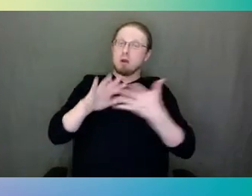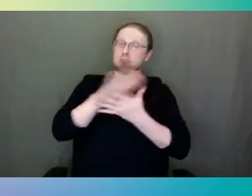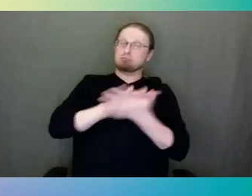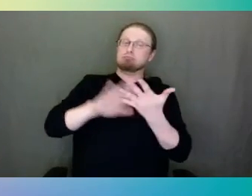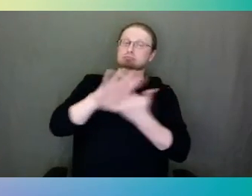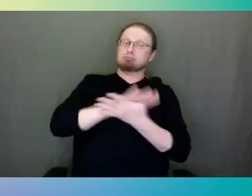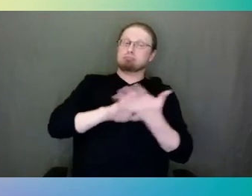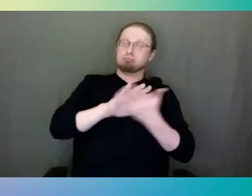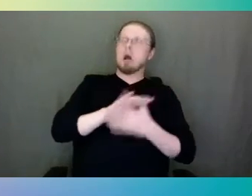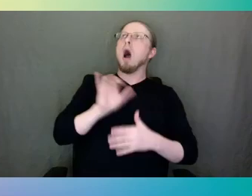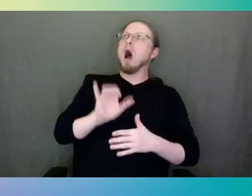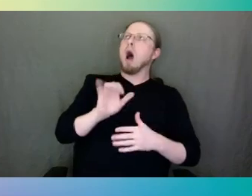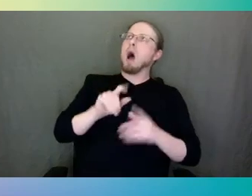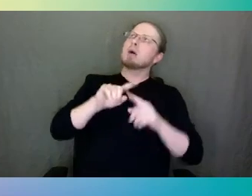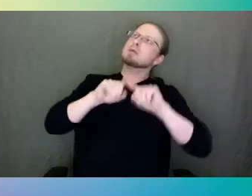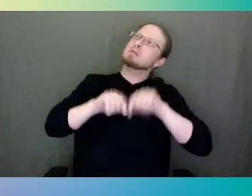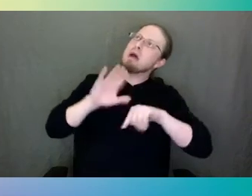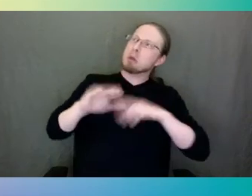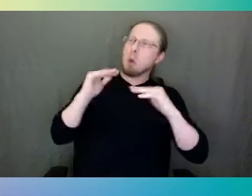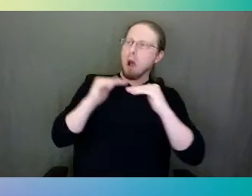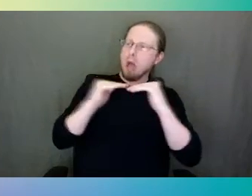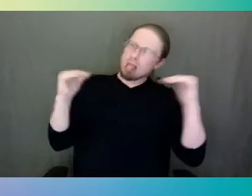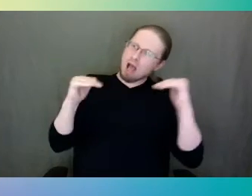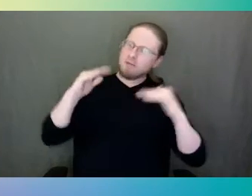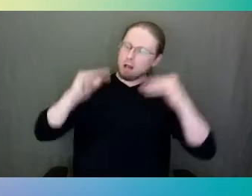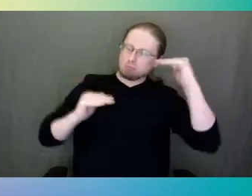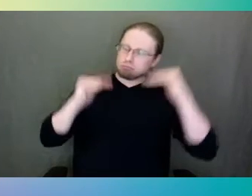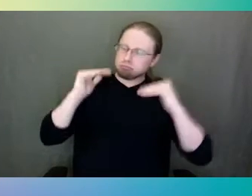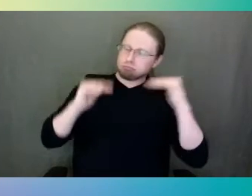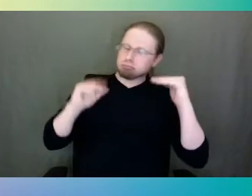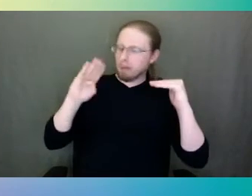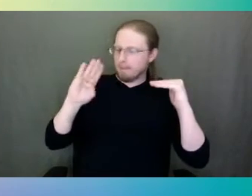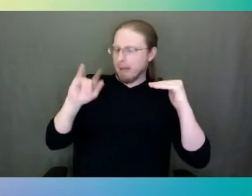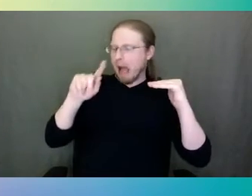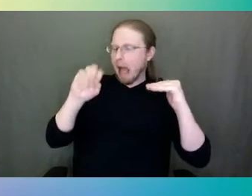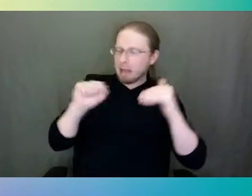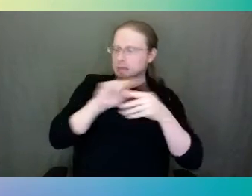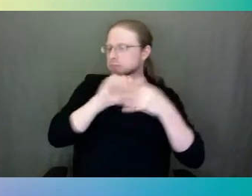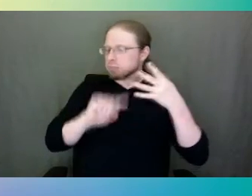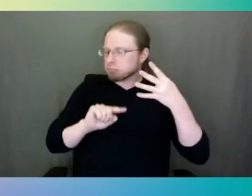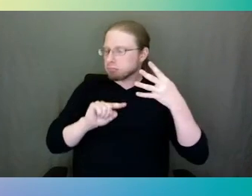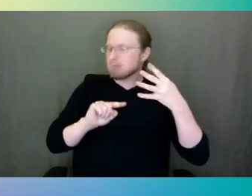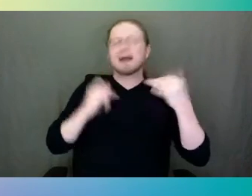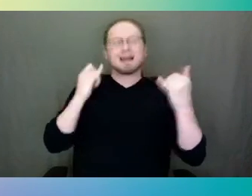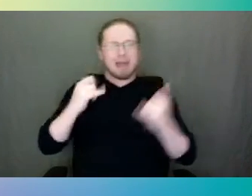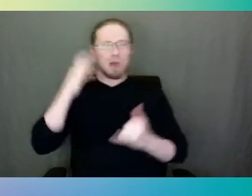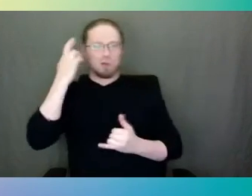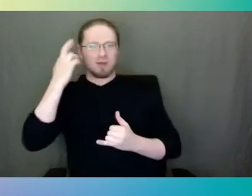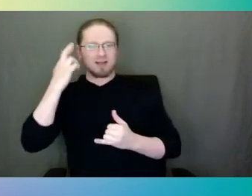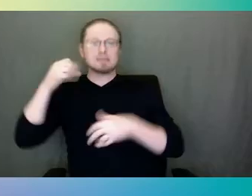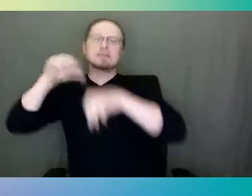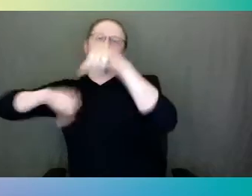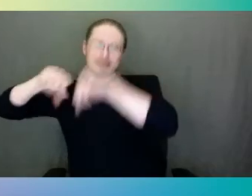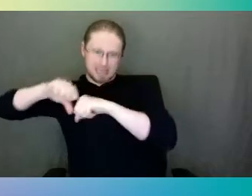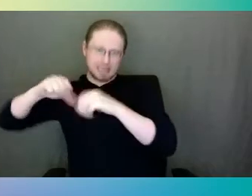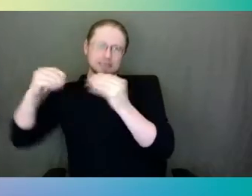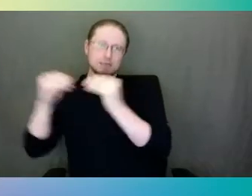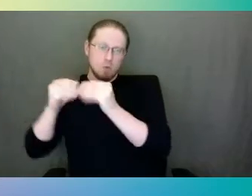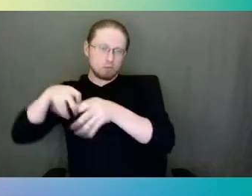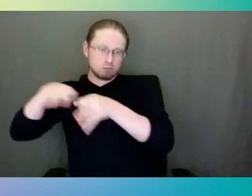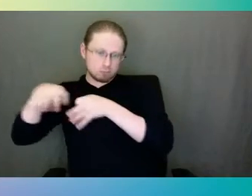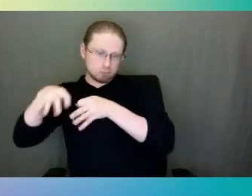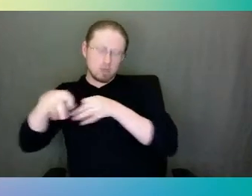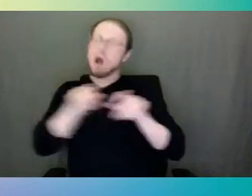be more distinct. There's also an increase of personal freedom and